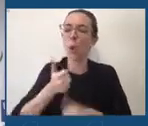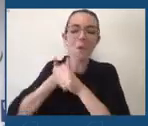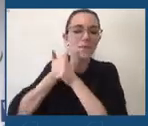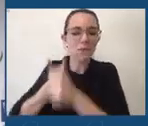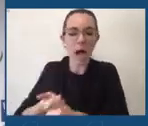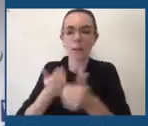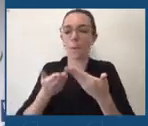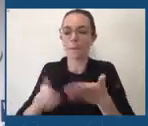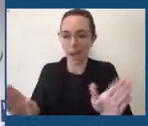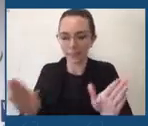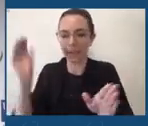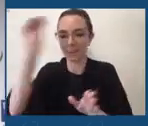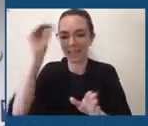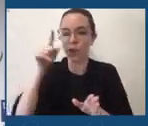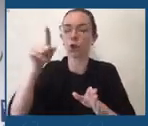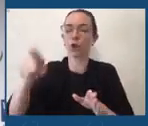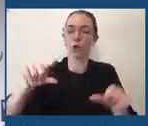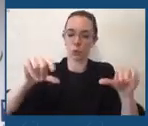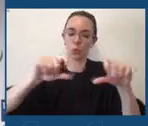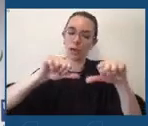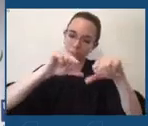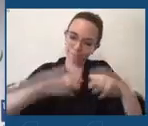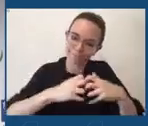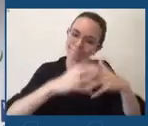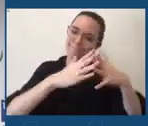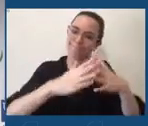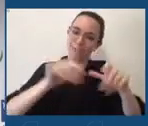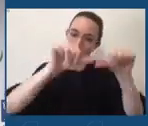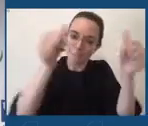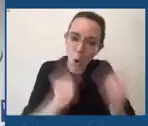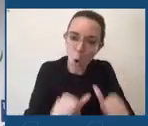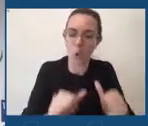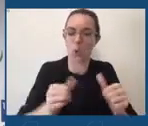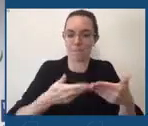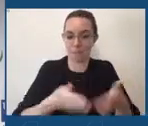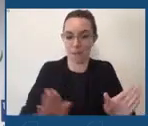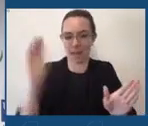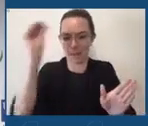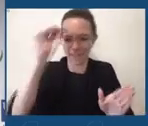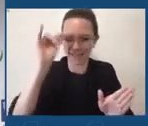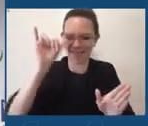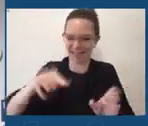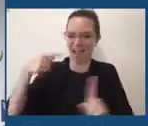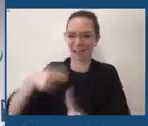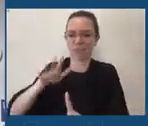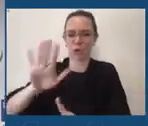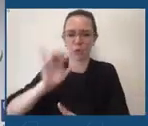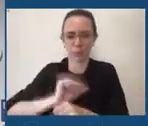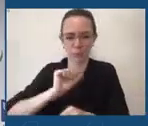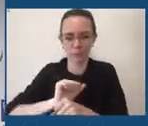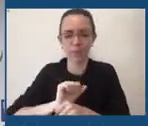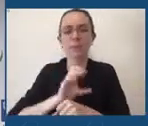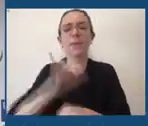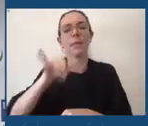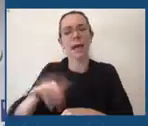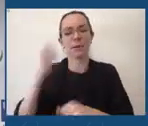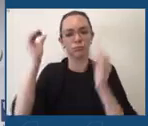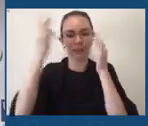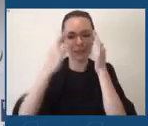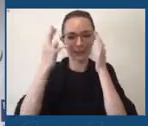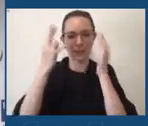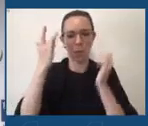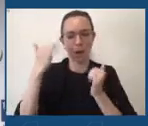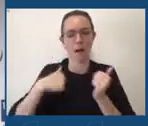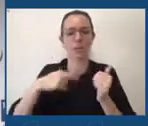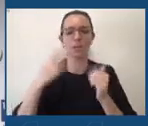you mold public opinion. And that is what she has done. And it is for that reason that I was honored to